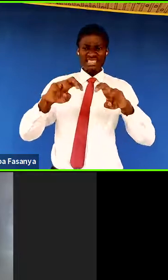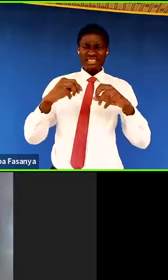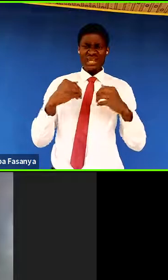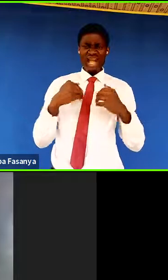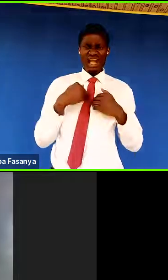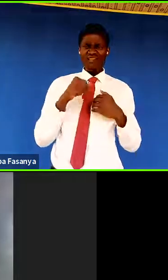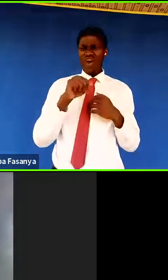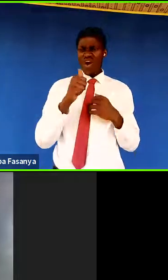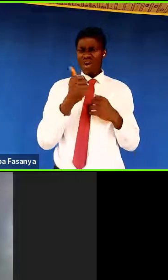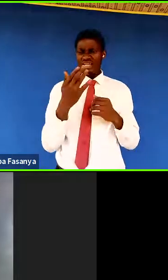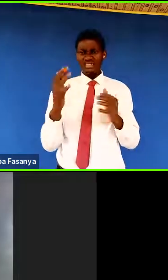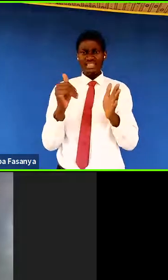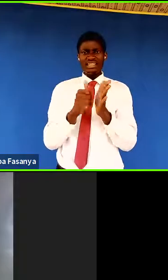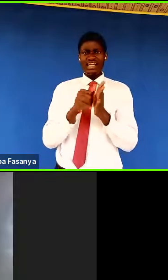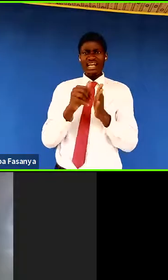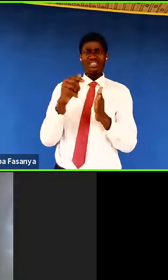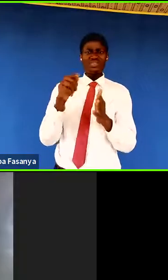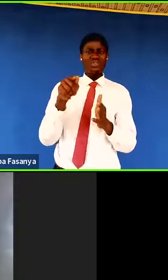assess.